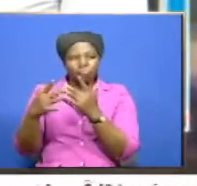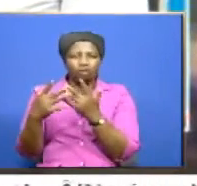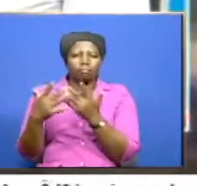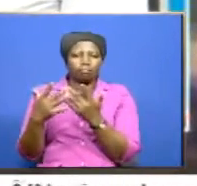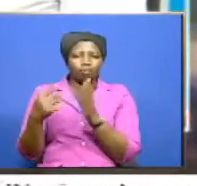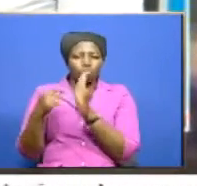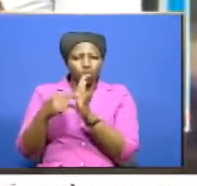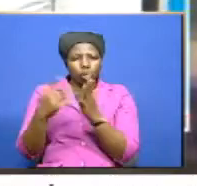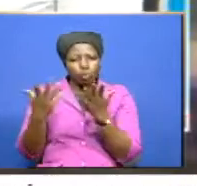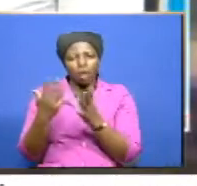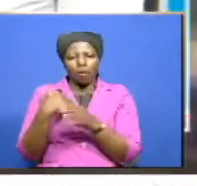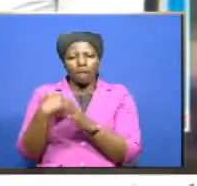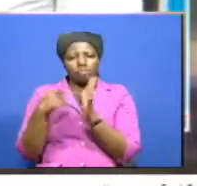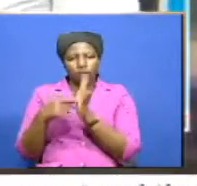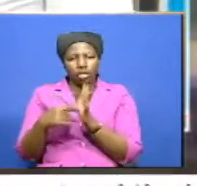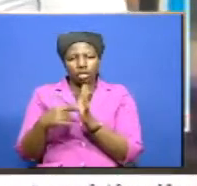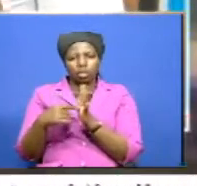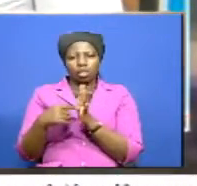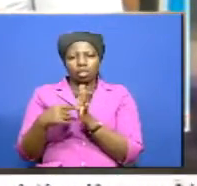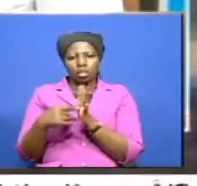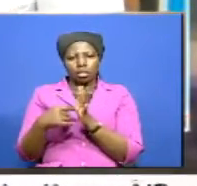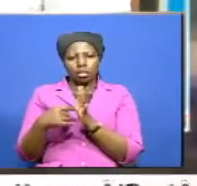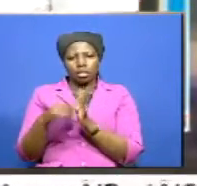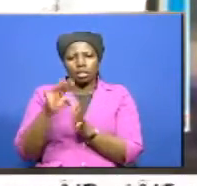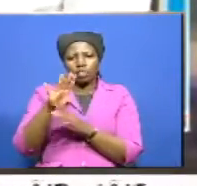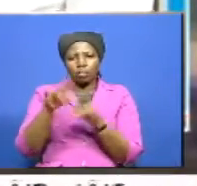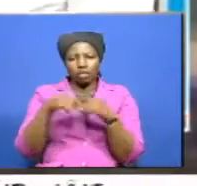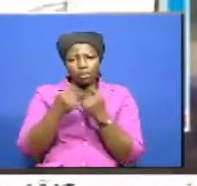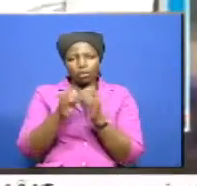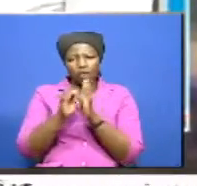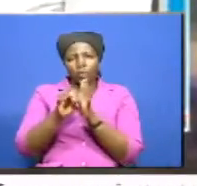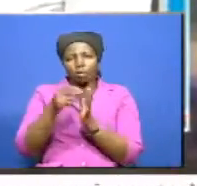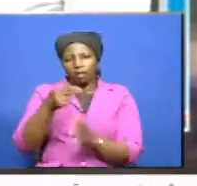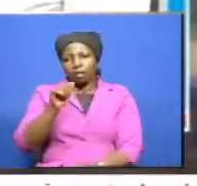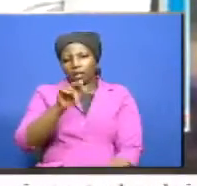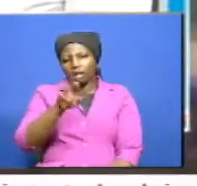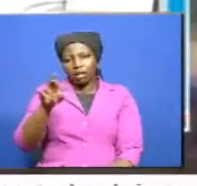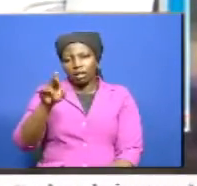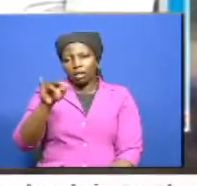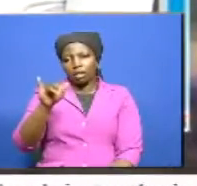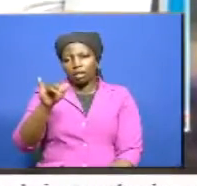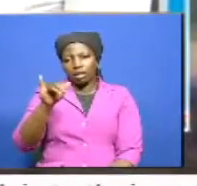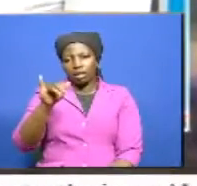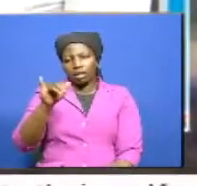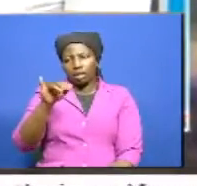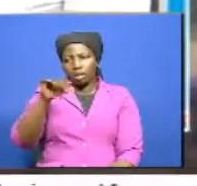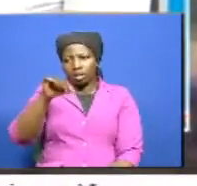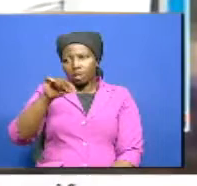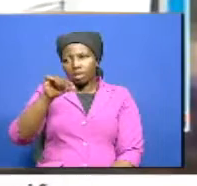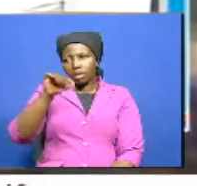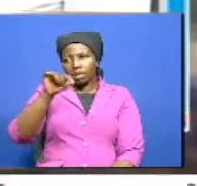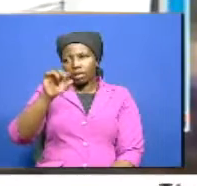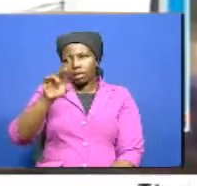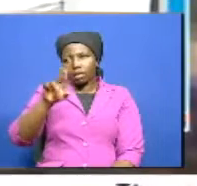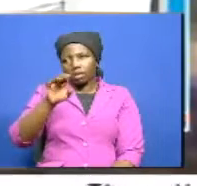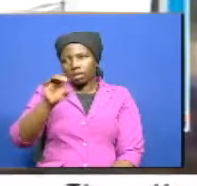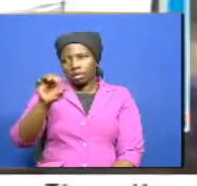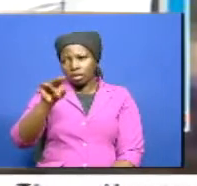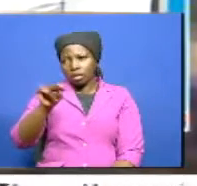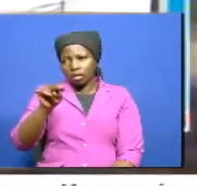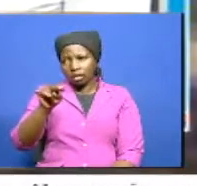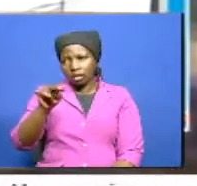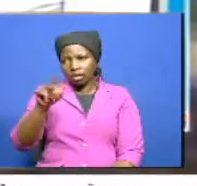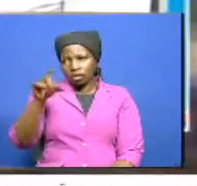there with a win and everything. And it's for teams like Harlequins and every other team that lost, you know, to go back to the drawing board and come back next